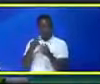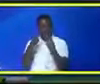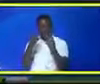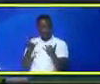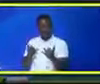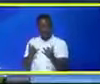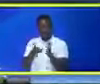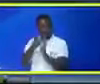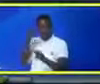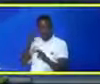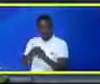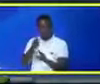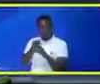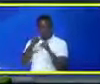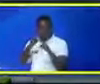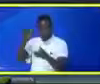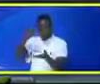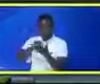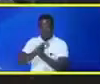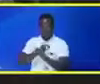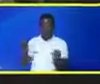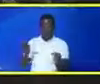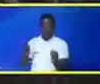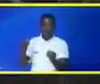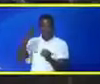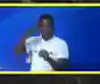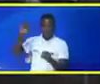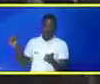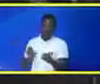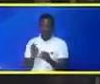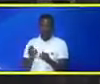now, you will see them no more forever.